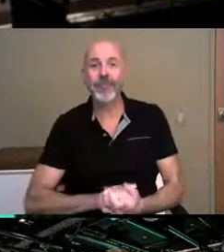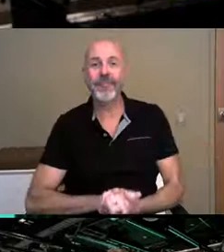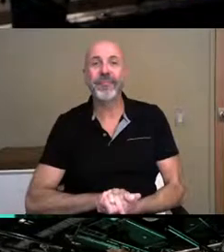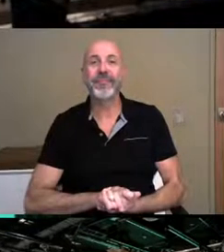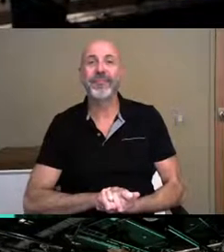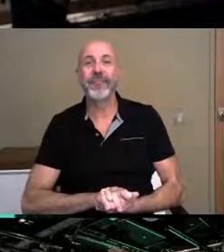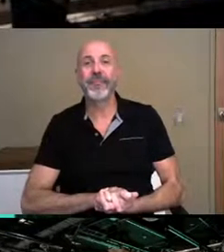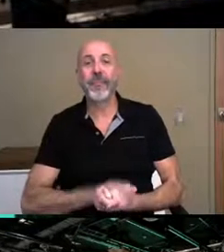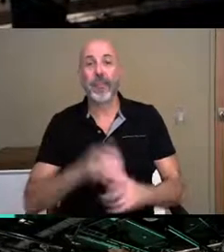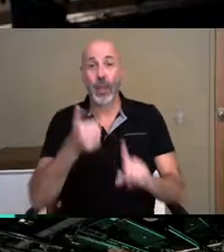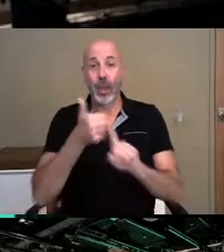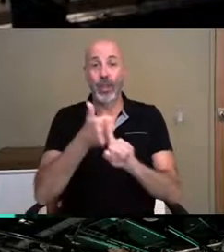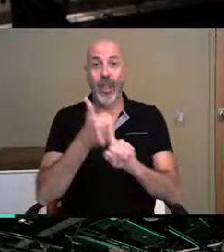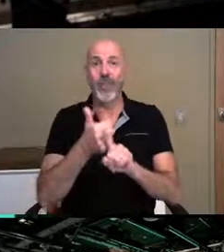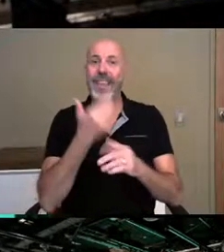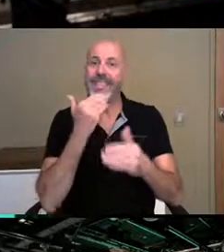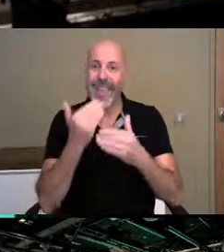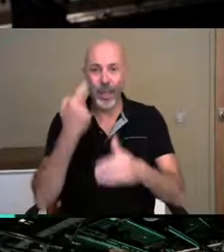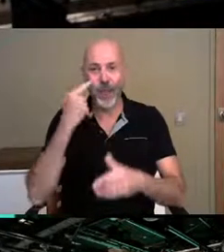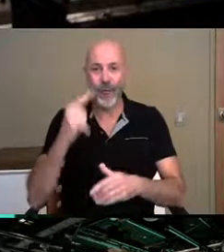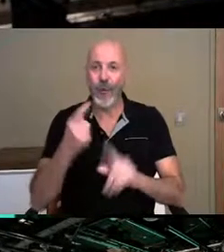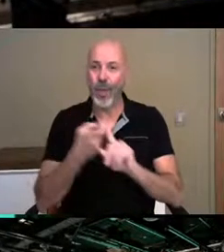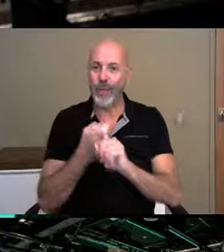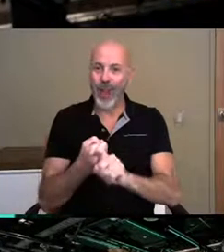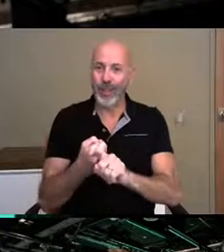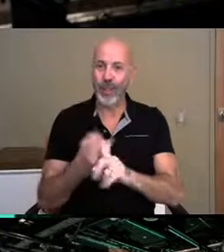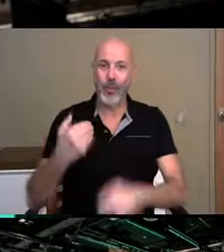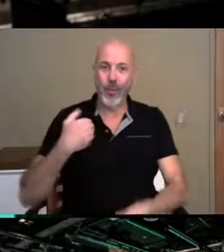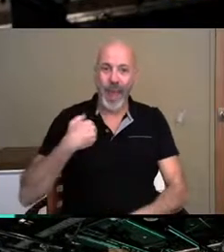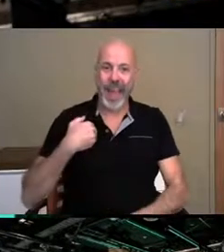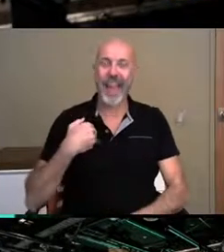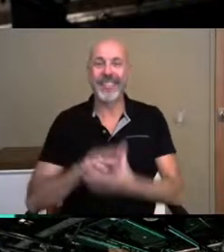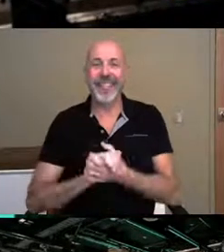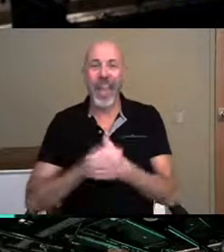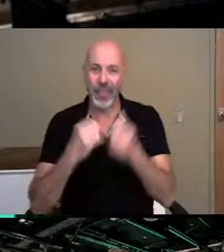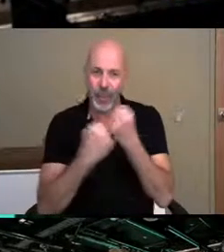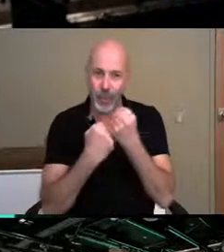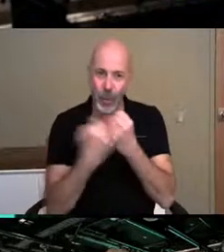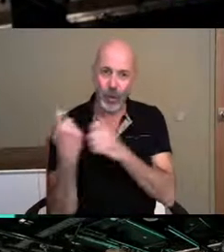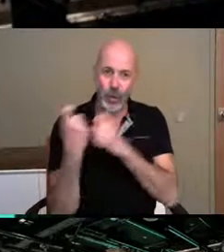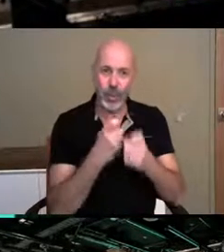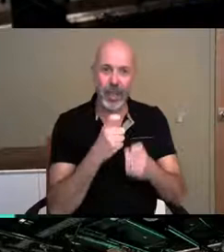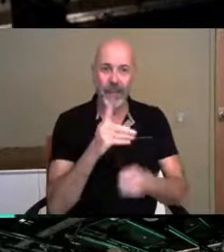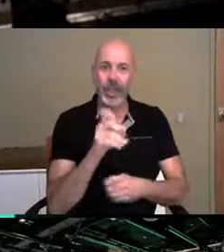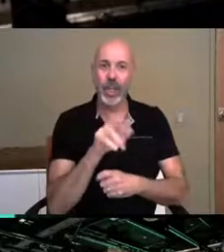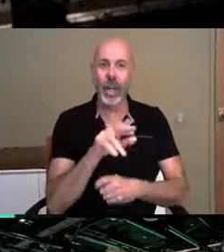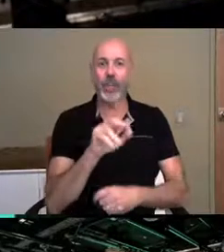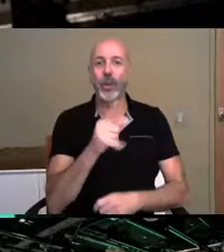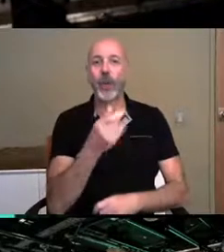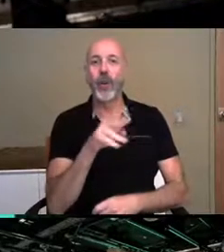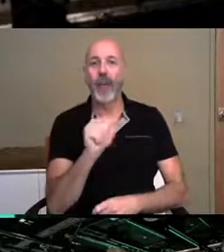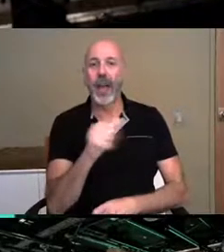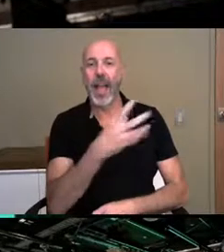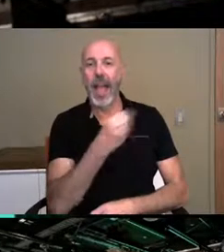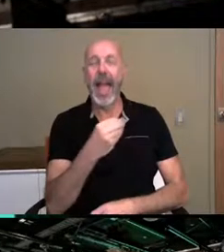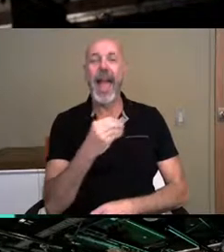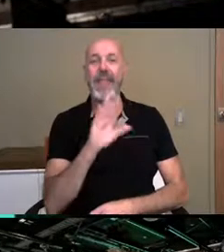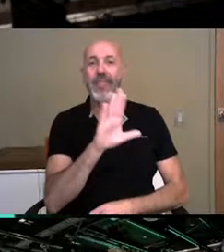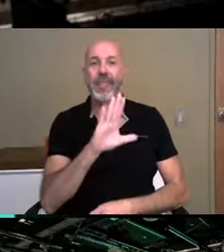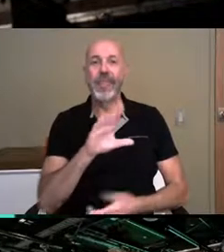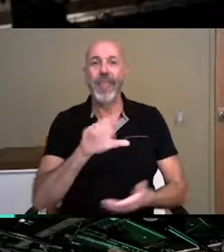She is thanking you for the friendship that and all the support you give Dr. Laura and also the Hollywood Times.